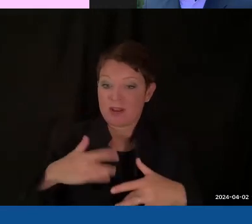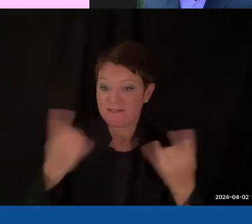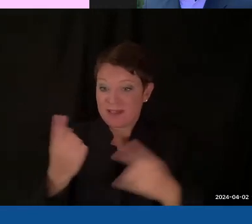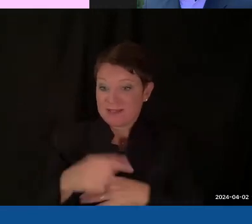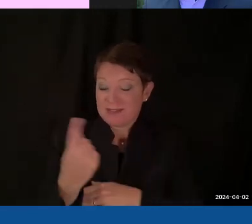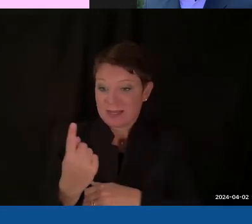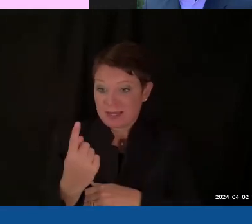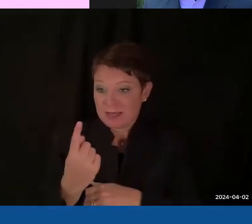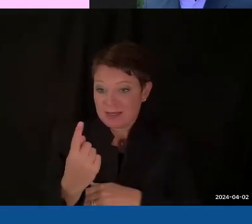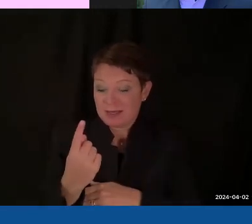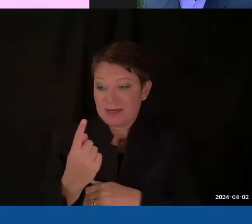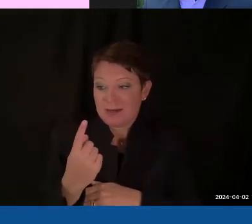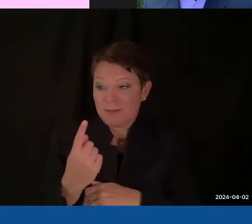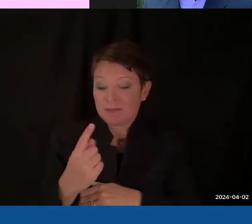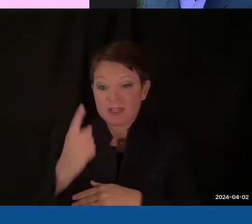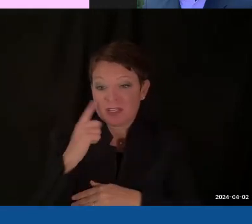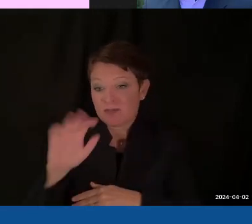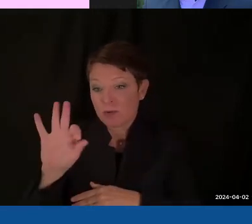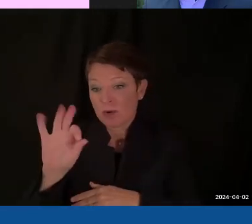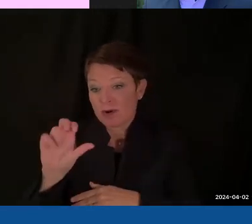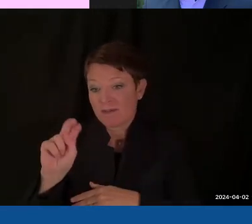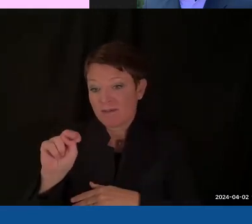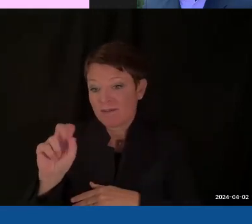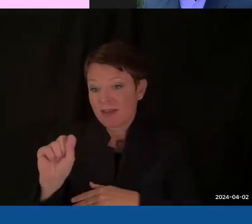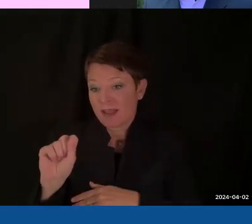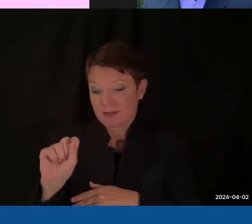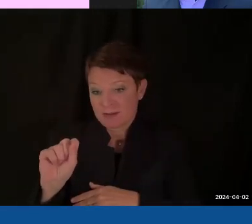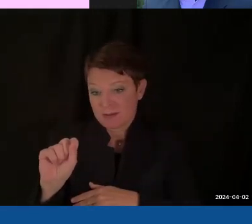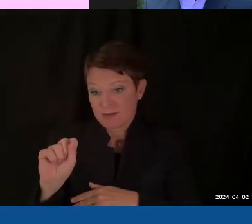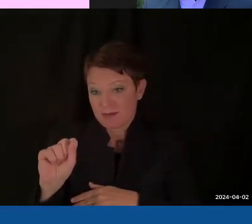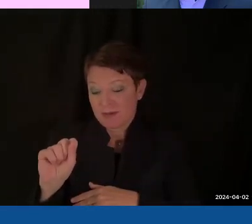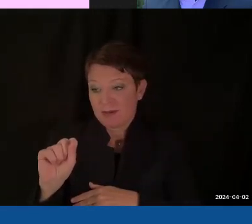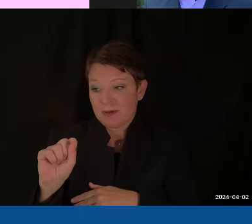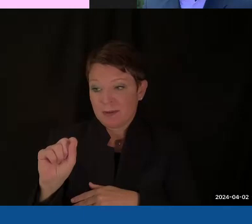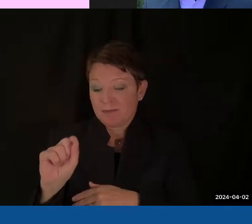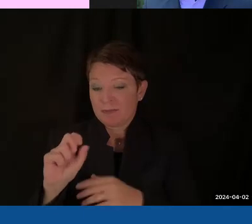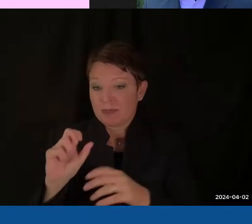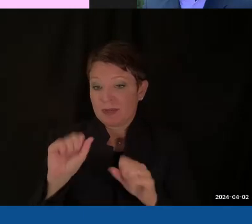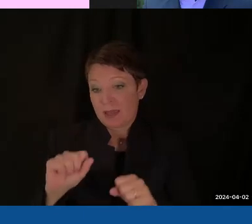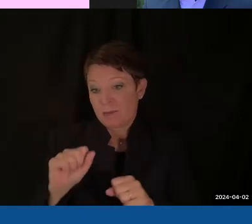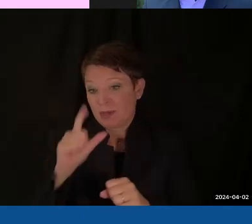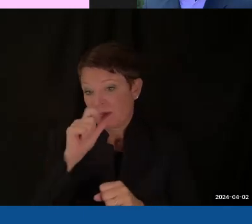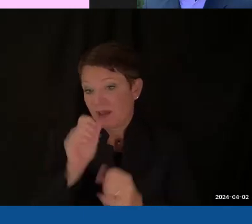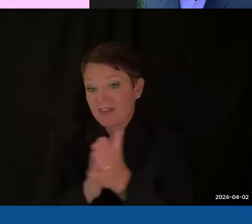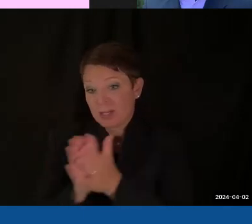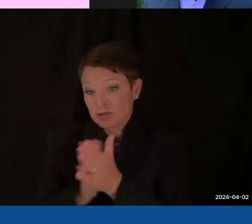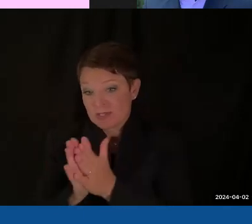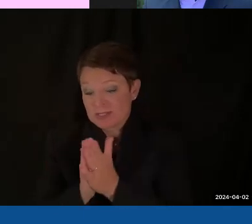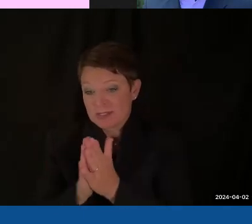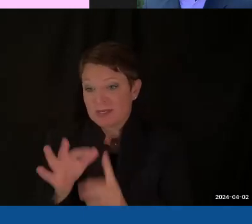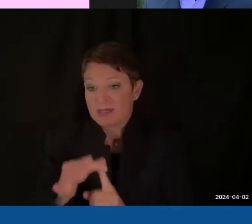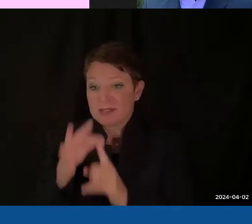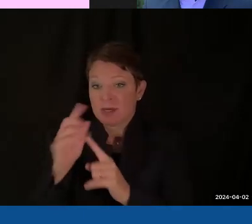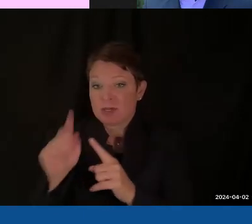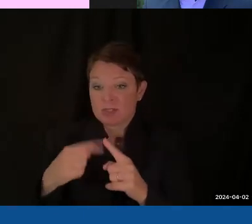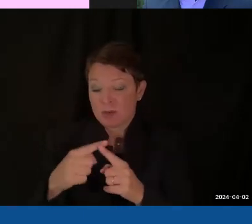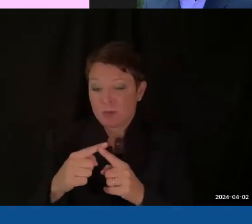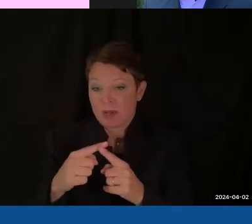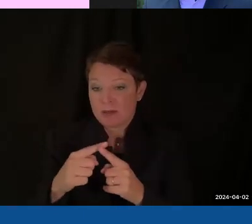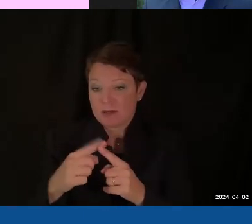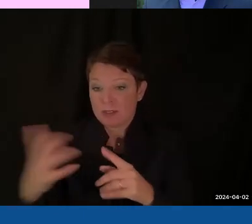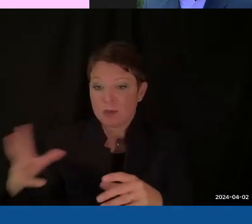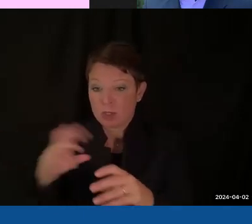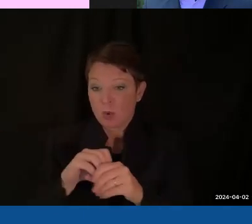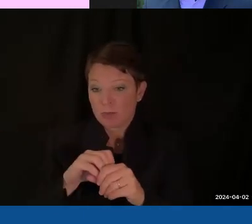for fans could be of interest, especially when